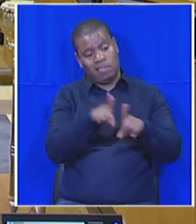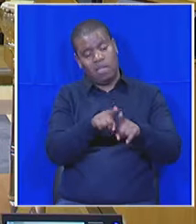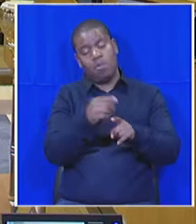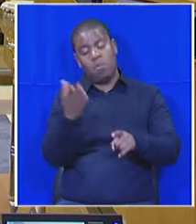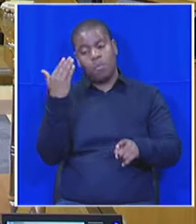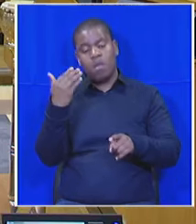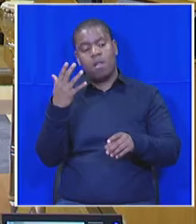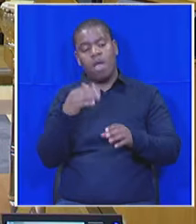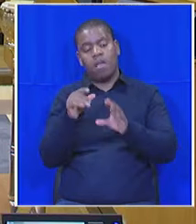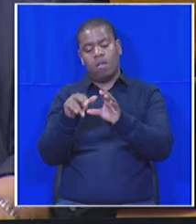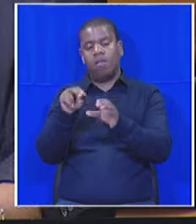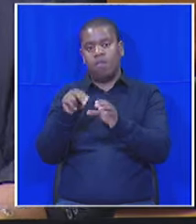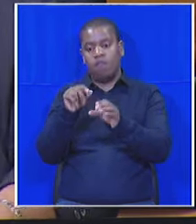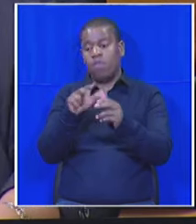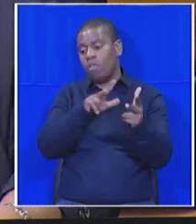you, honorable members.